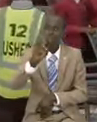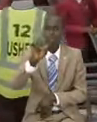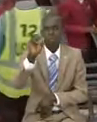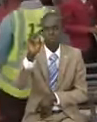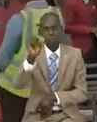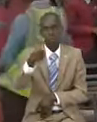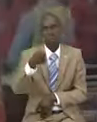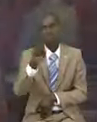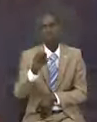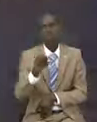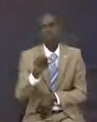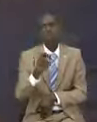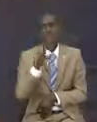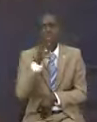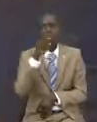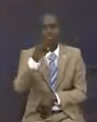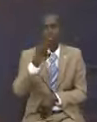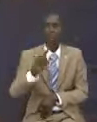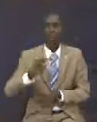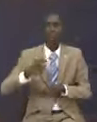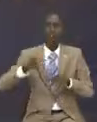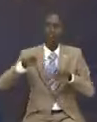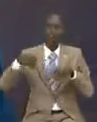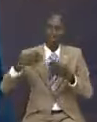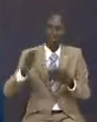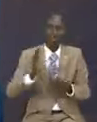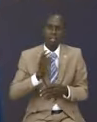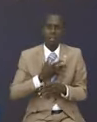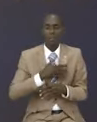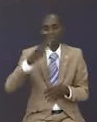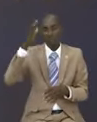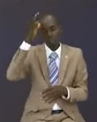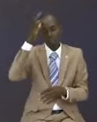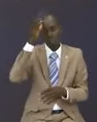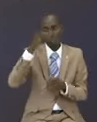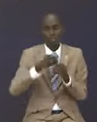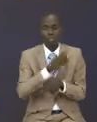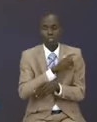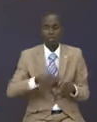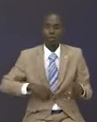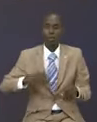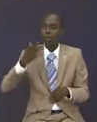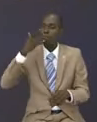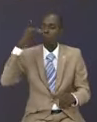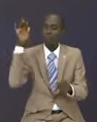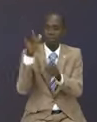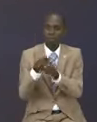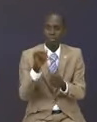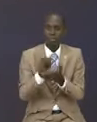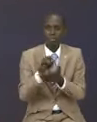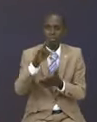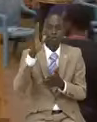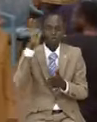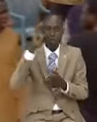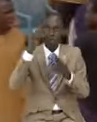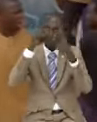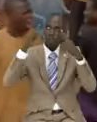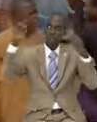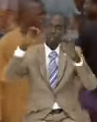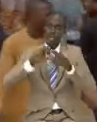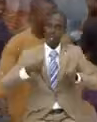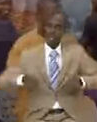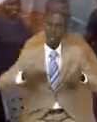Yeah. Are you giving our Father and the Lord an assurance that you will make it in life and make it to heaven? Yeah.